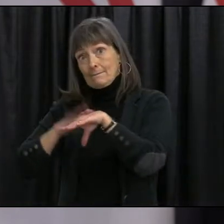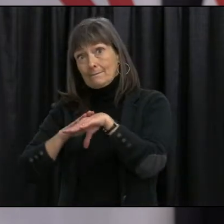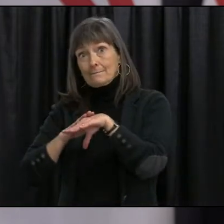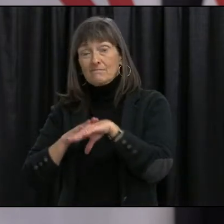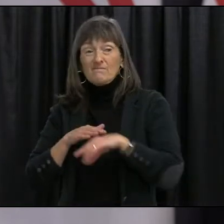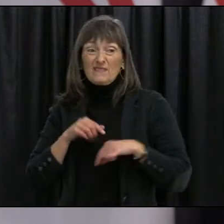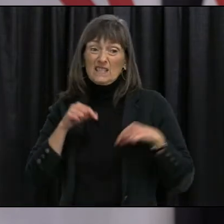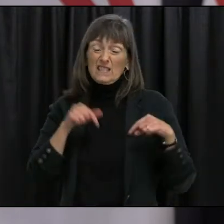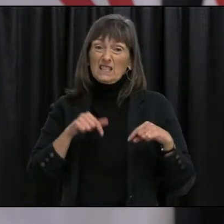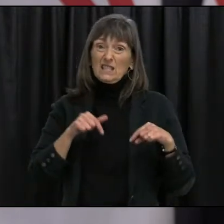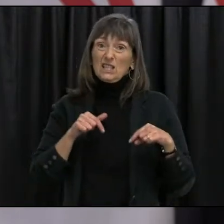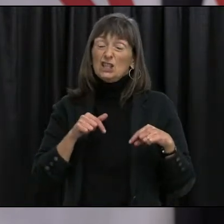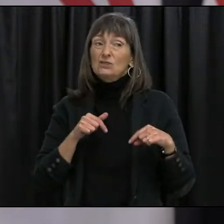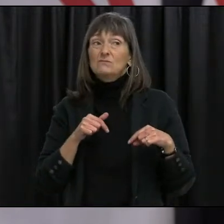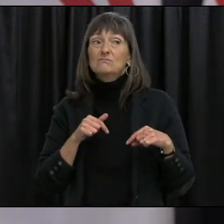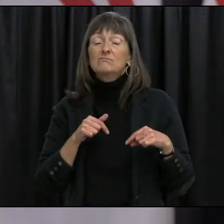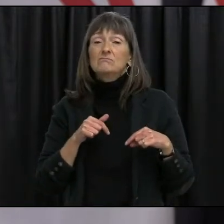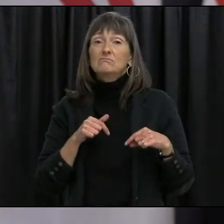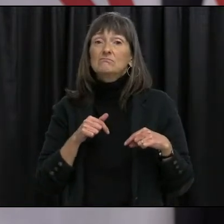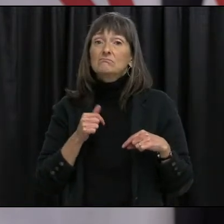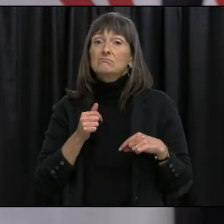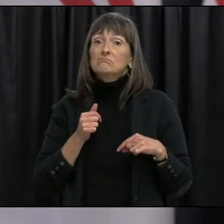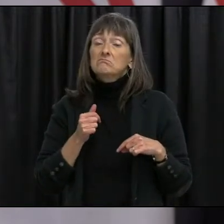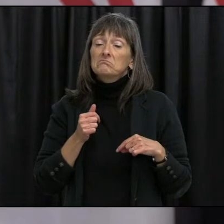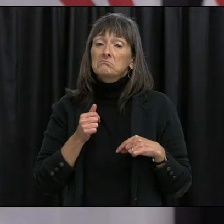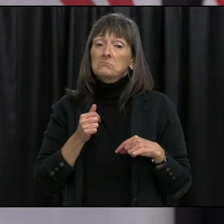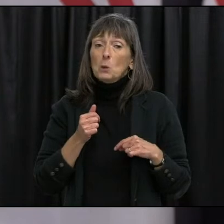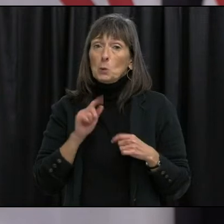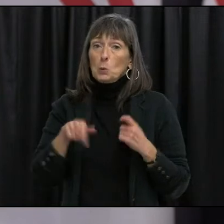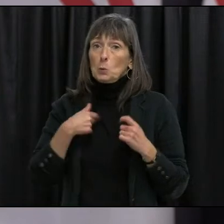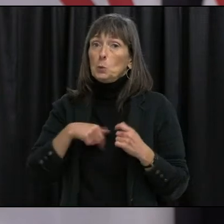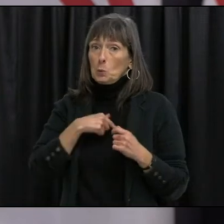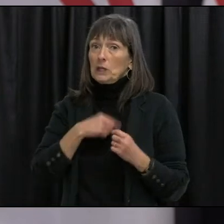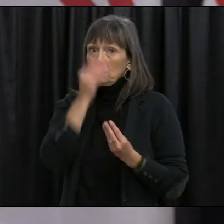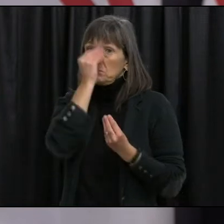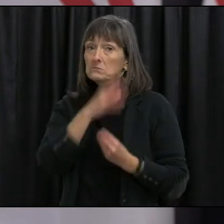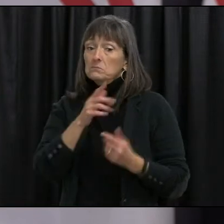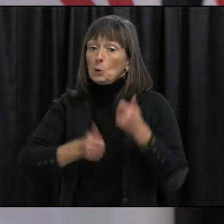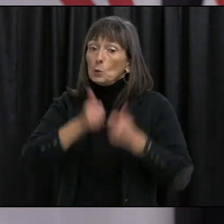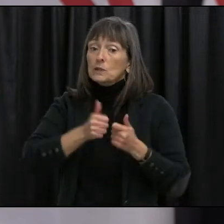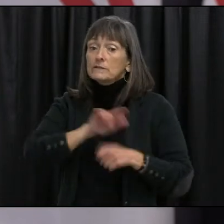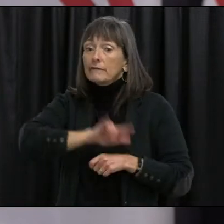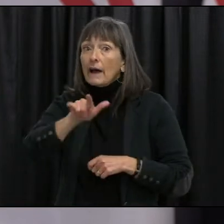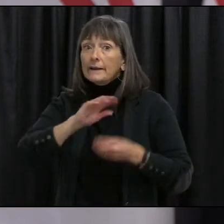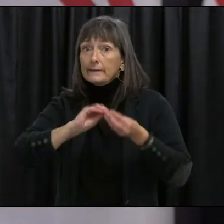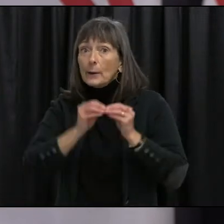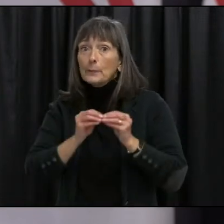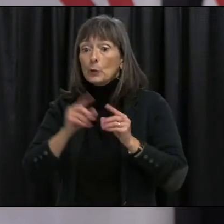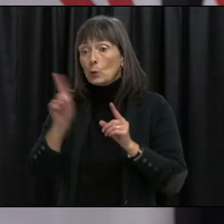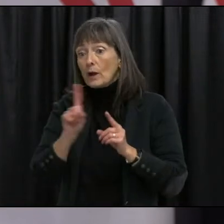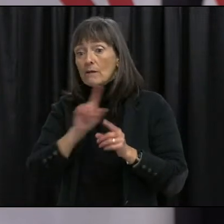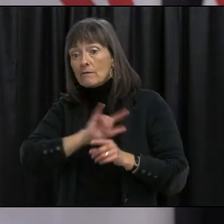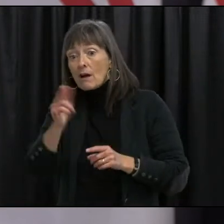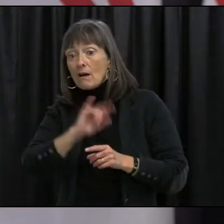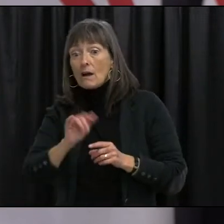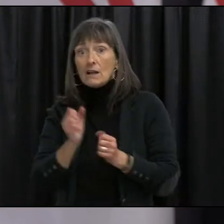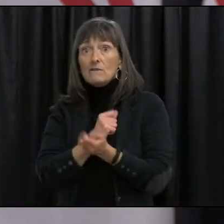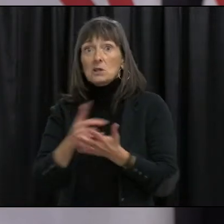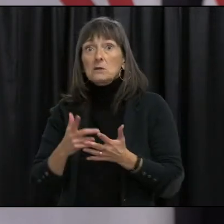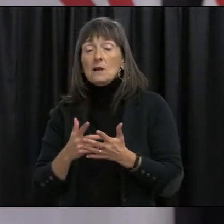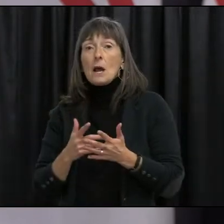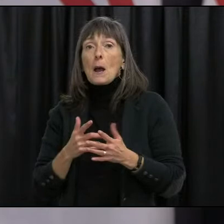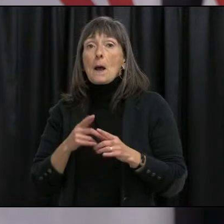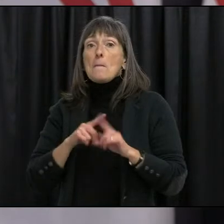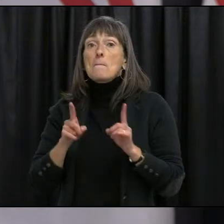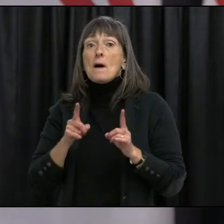few jurisdictions that actually do provide specific flight details. Indeed, I think up until this week, we may have been the only